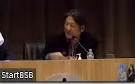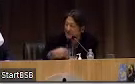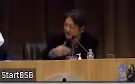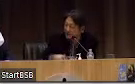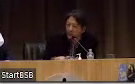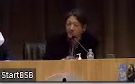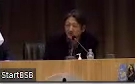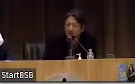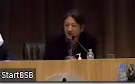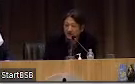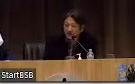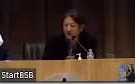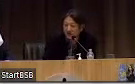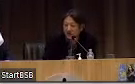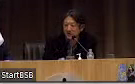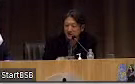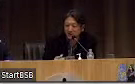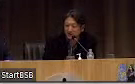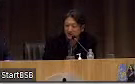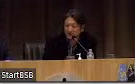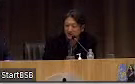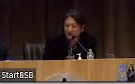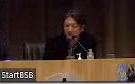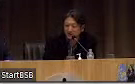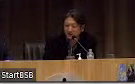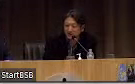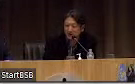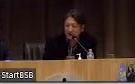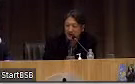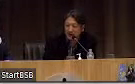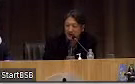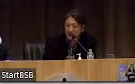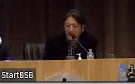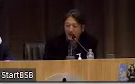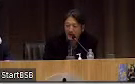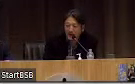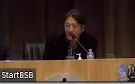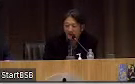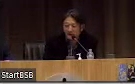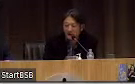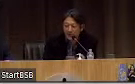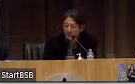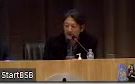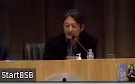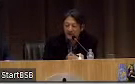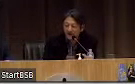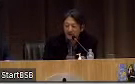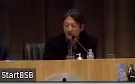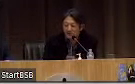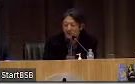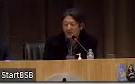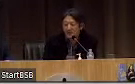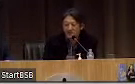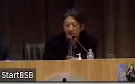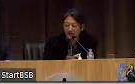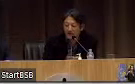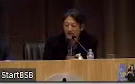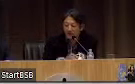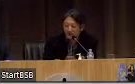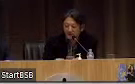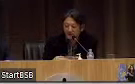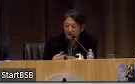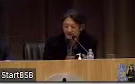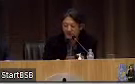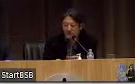system that doesn't have any data. So we can put that. We have several